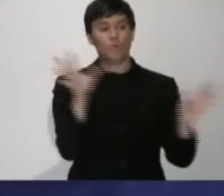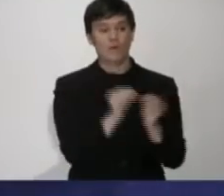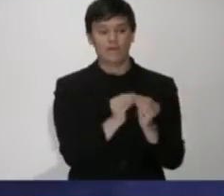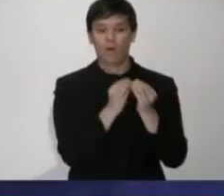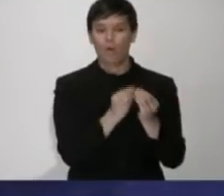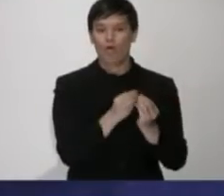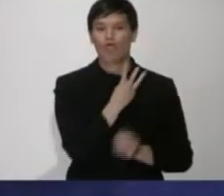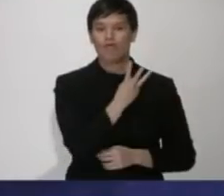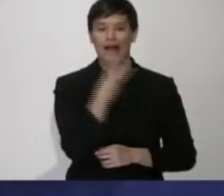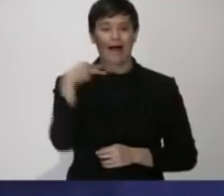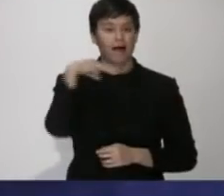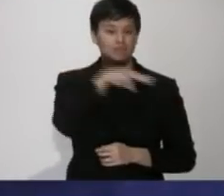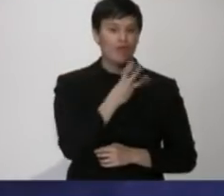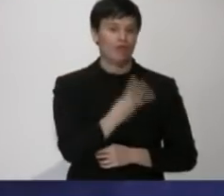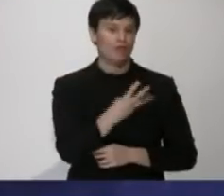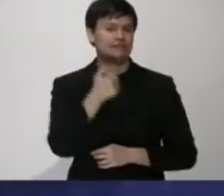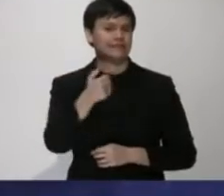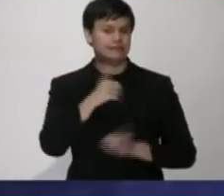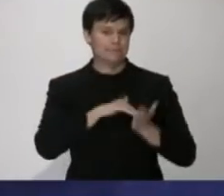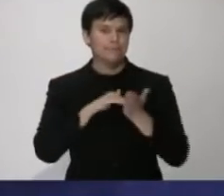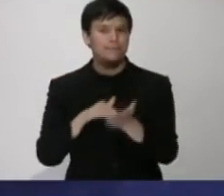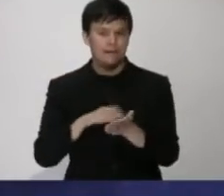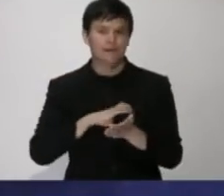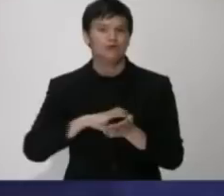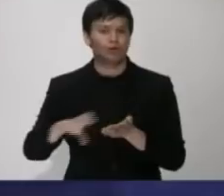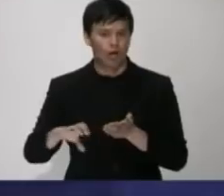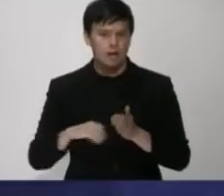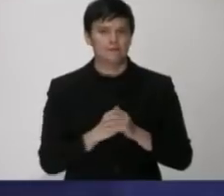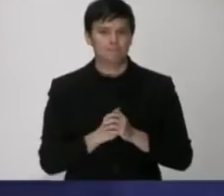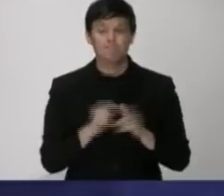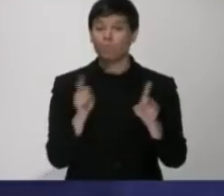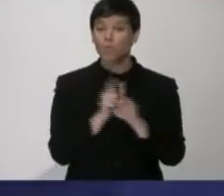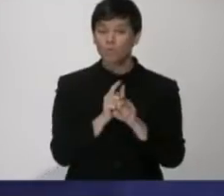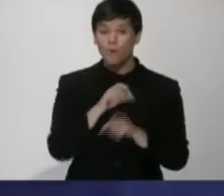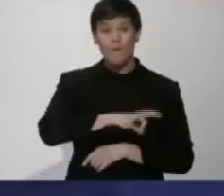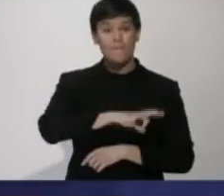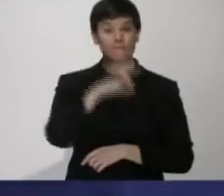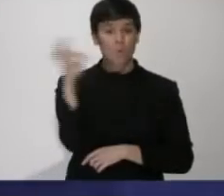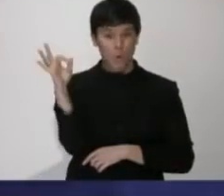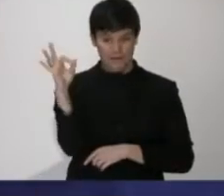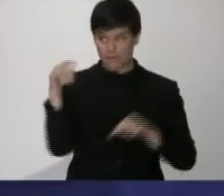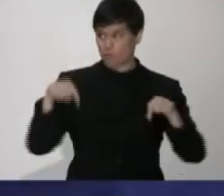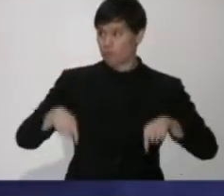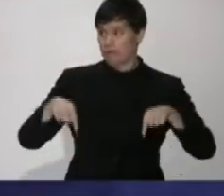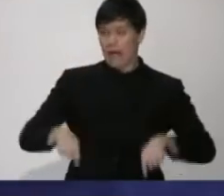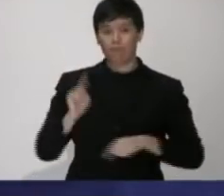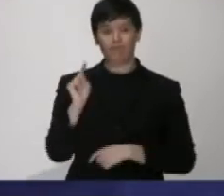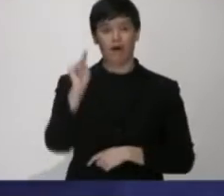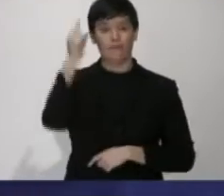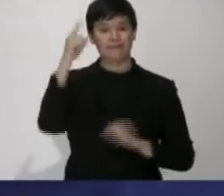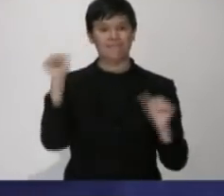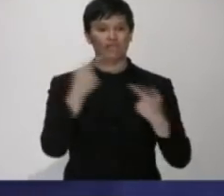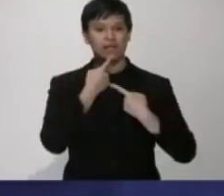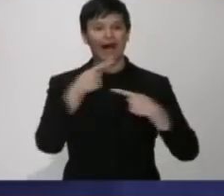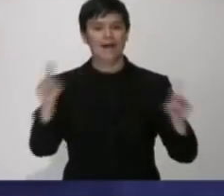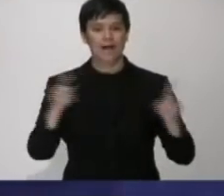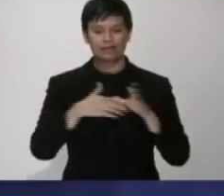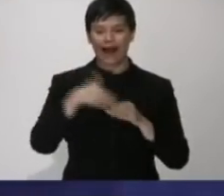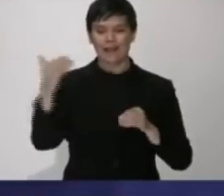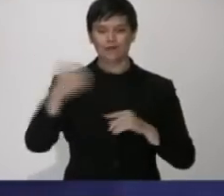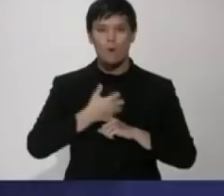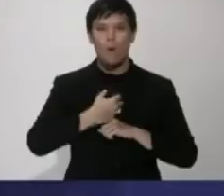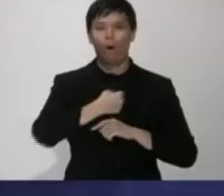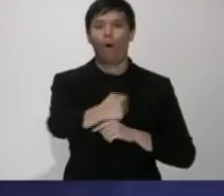as you know from this morning, the Prime Minister has announced that the election will now be held on October 17th. That, of course, means that the